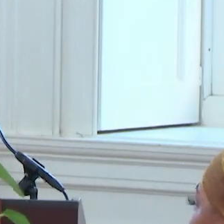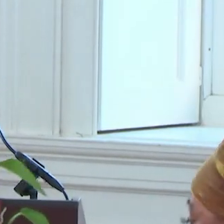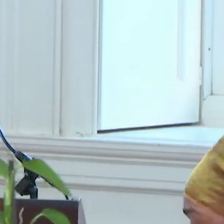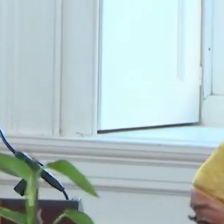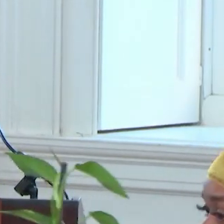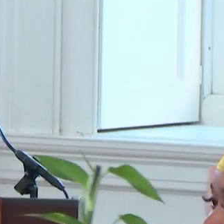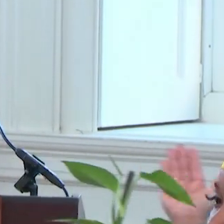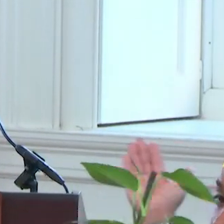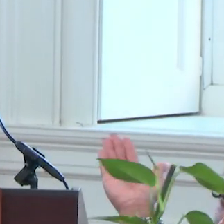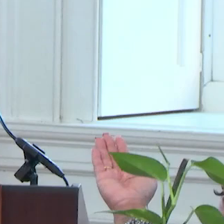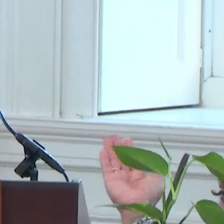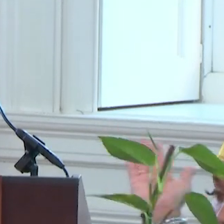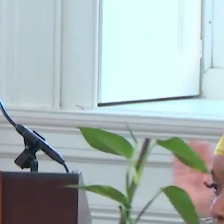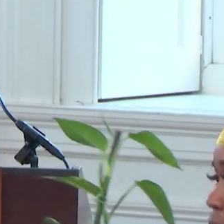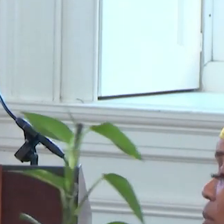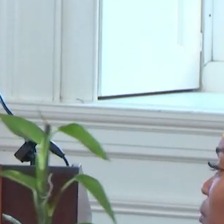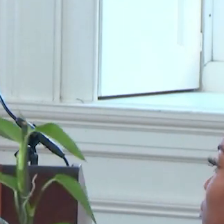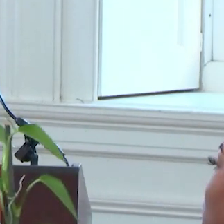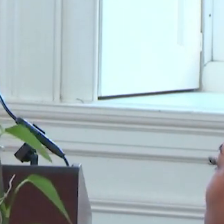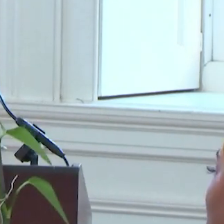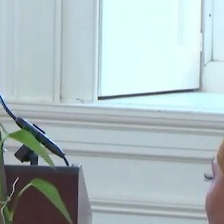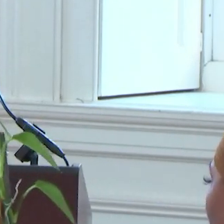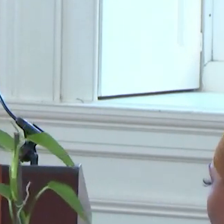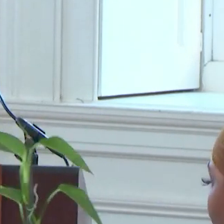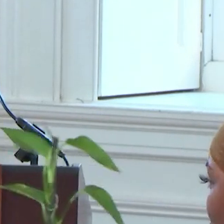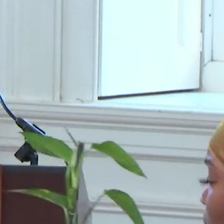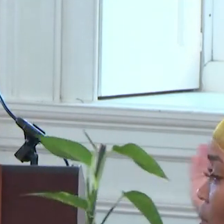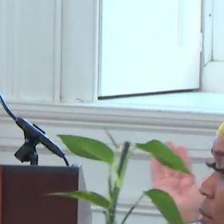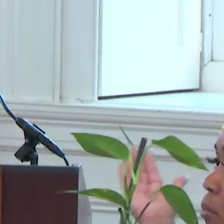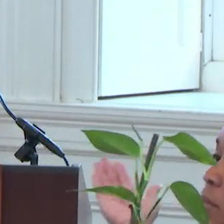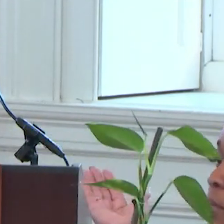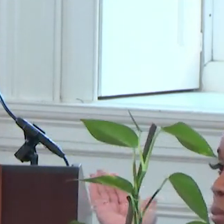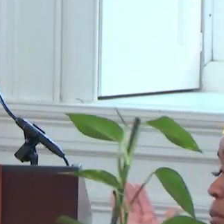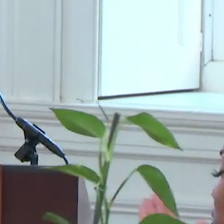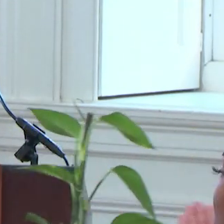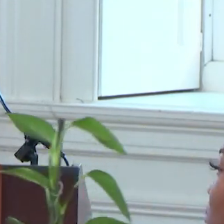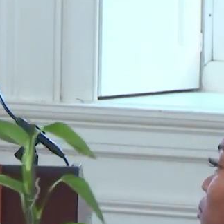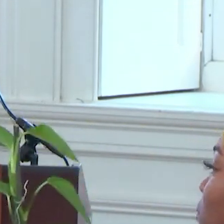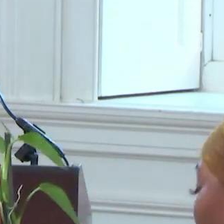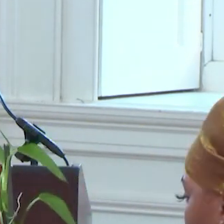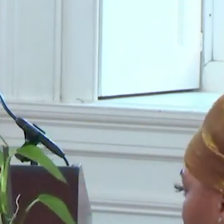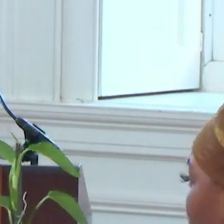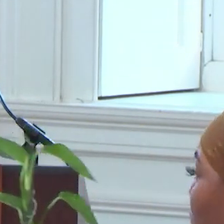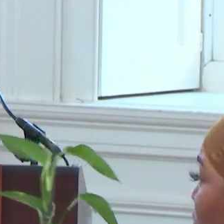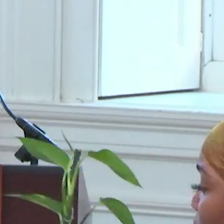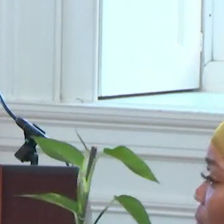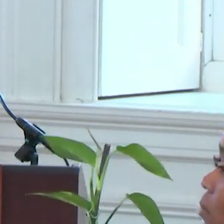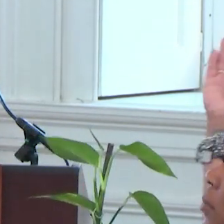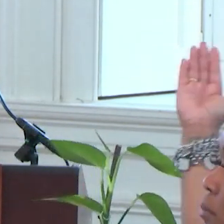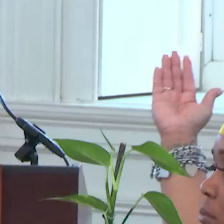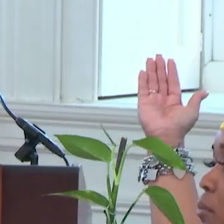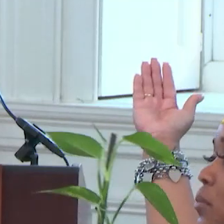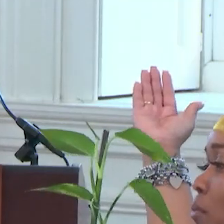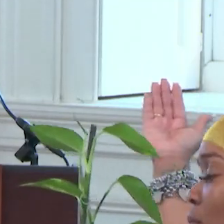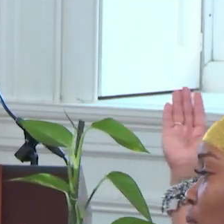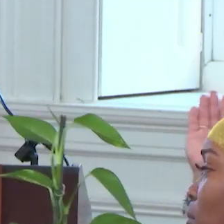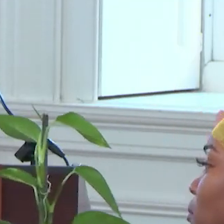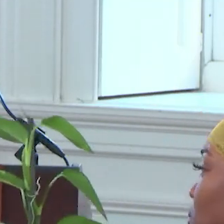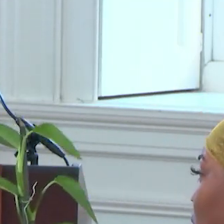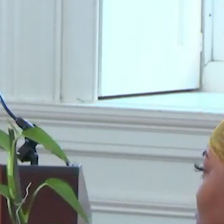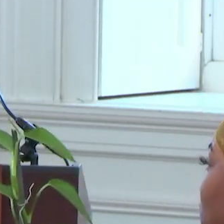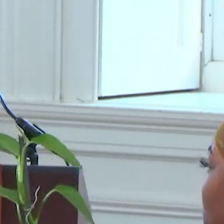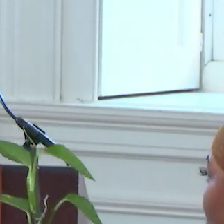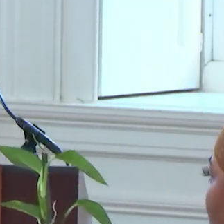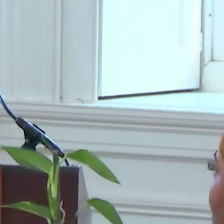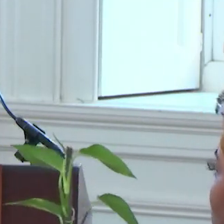Next, we give thanks and praises to our brothers and sisters that did cross the passage. People like Malcolm X, Martin Luther